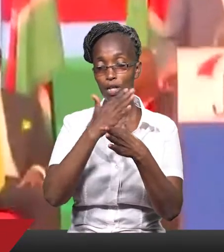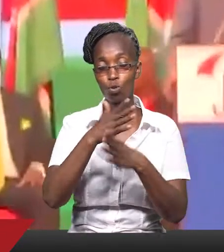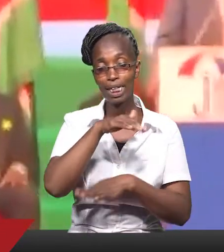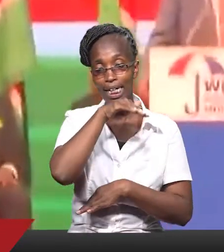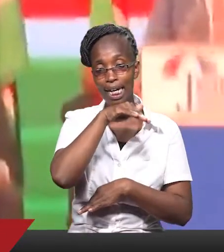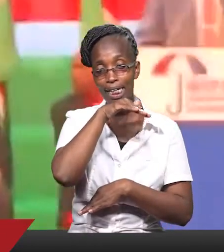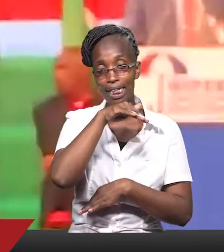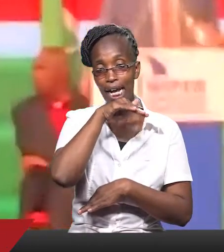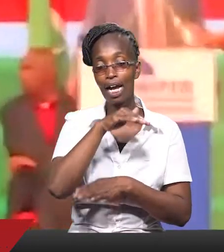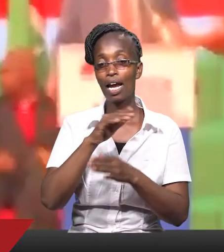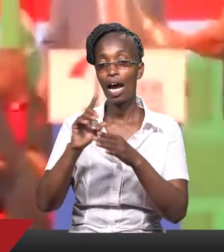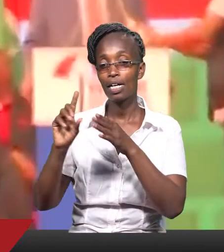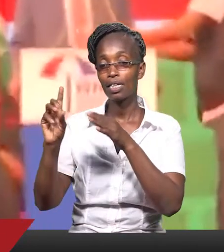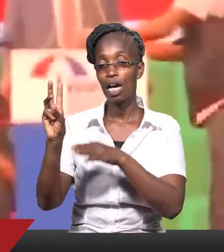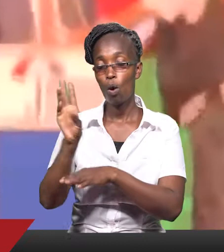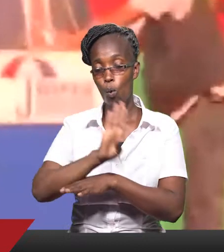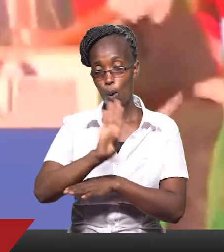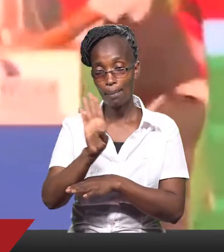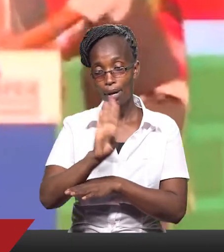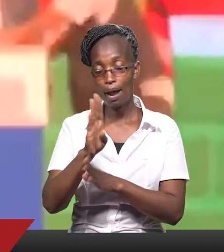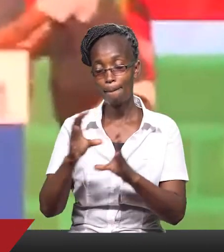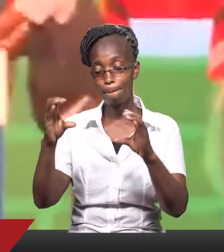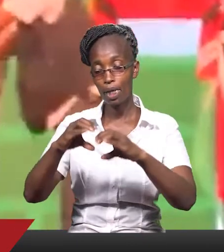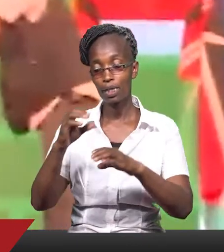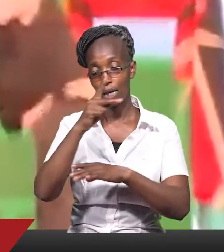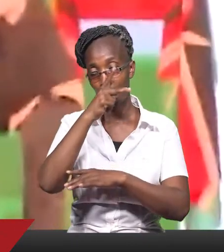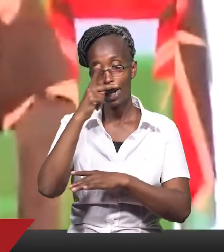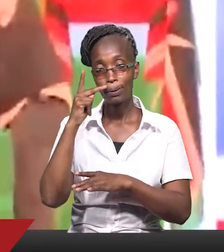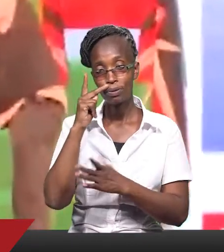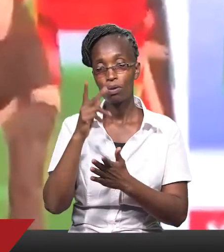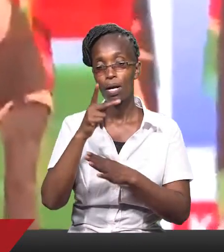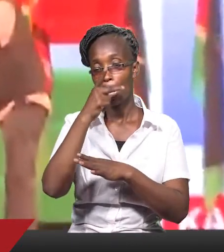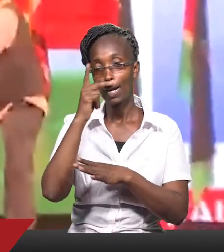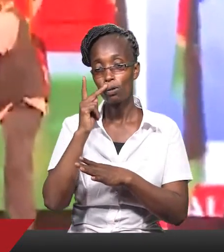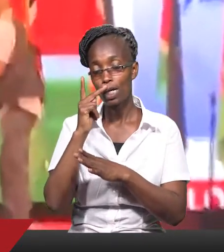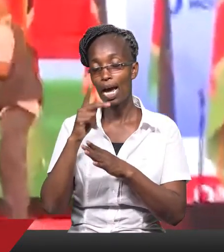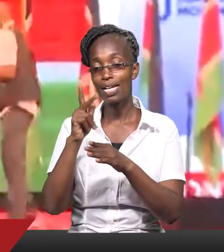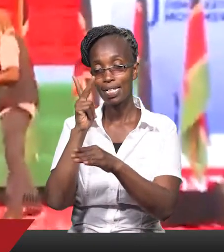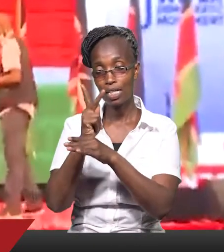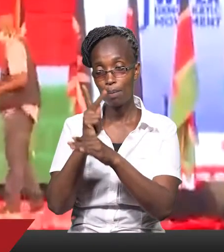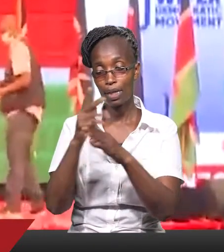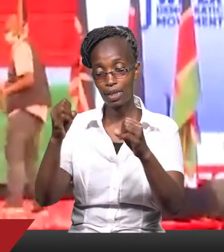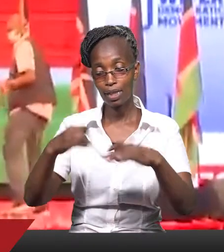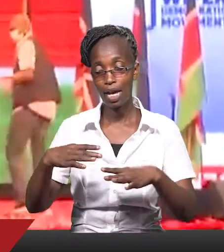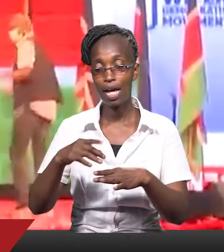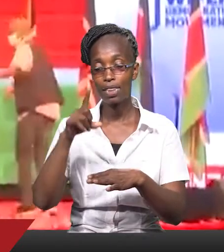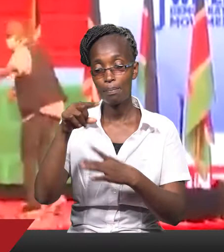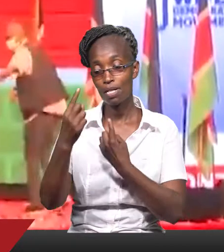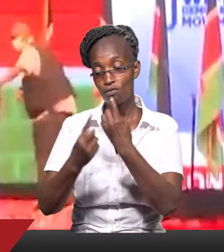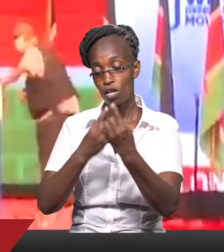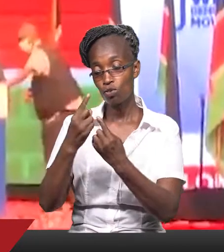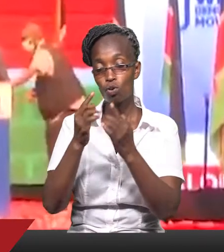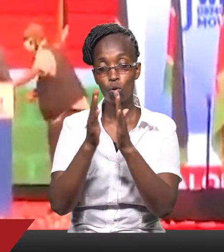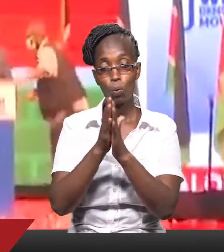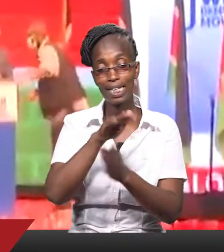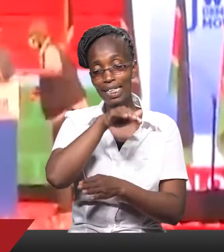wa ODM Raila Odinga na kinara wa Wiper Kalonzo Musyoka, Kalonzo ameweka wazi kuwa walizungumza